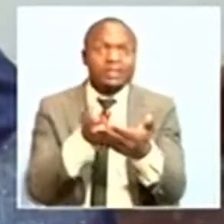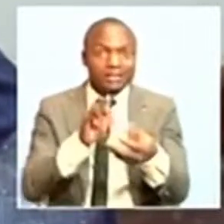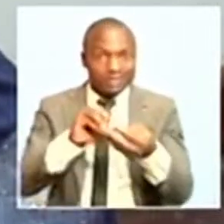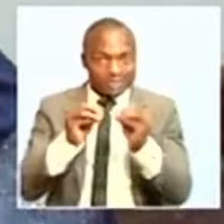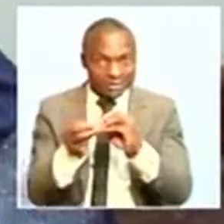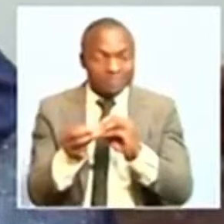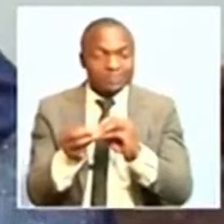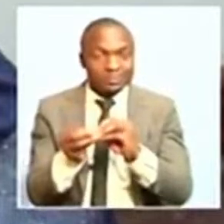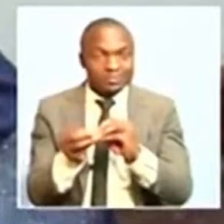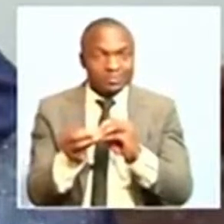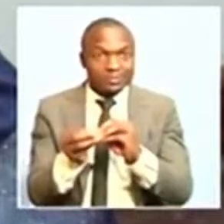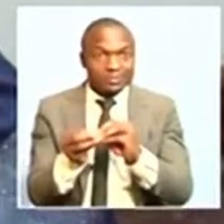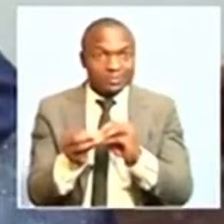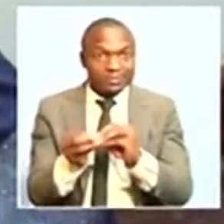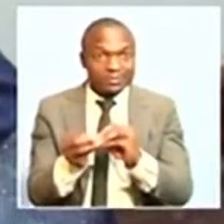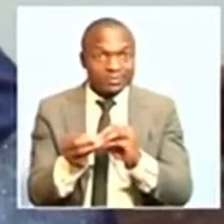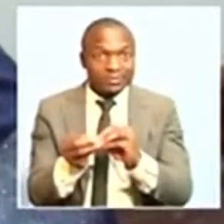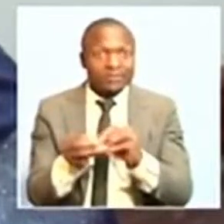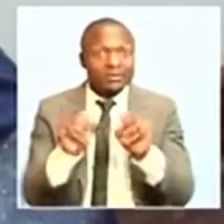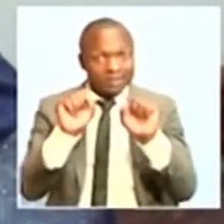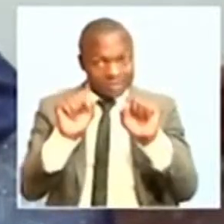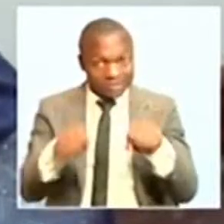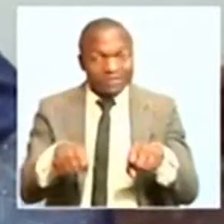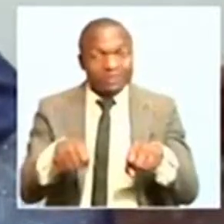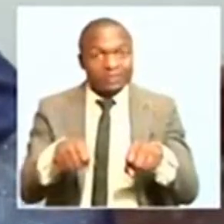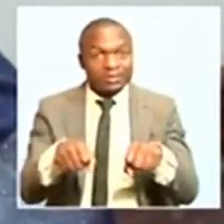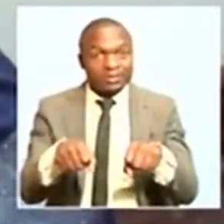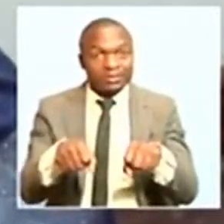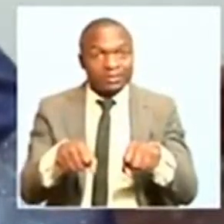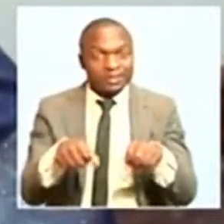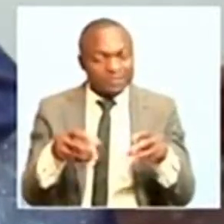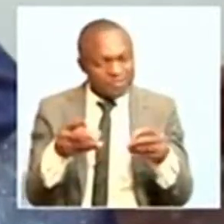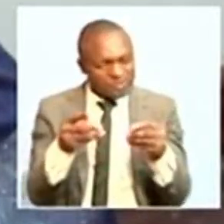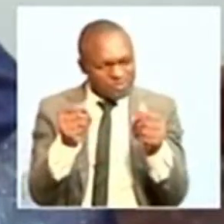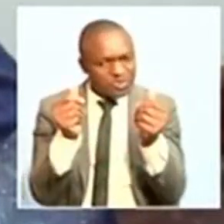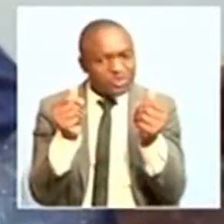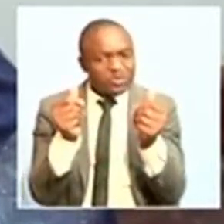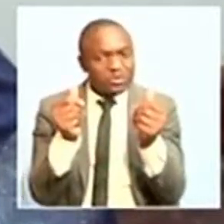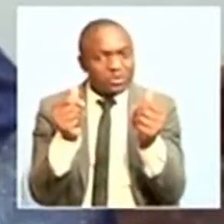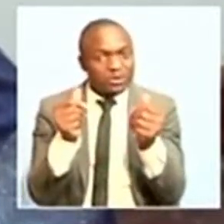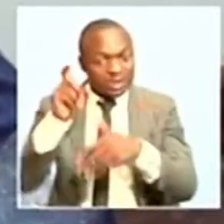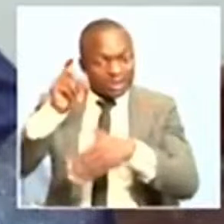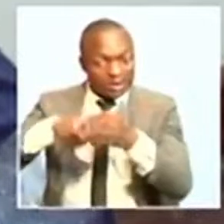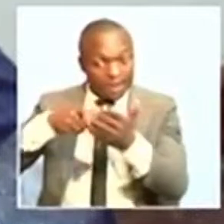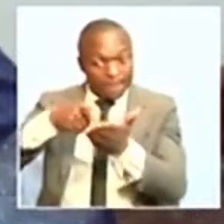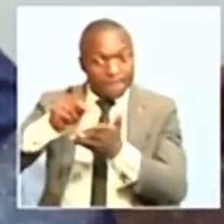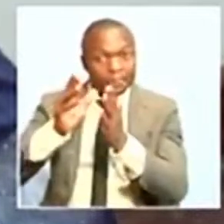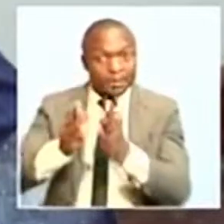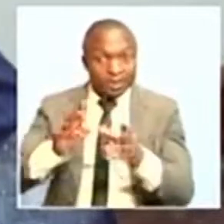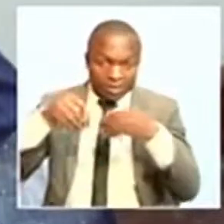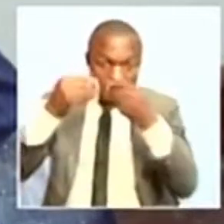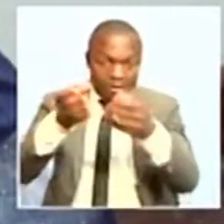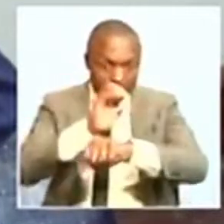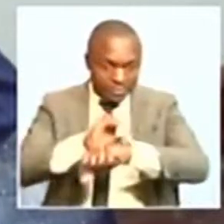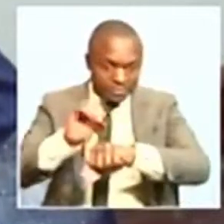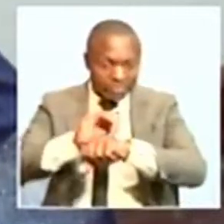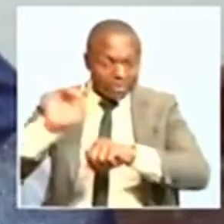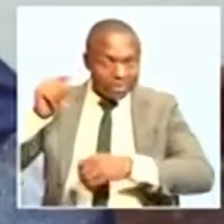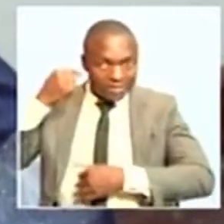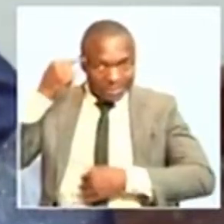although it may burden the few compliant taxpayers, it presents an opportunity for government to